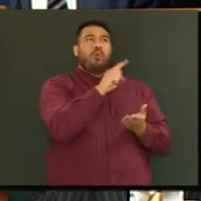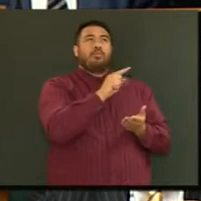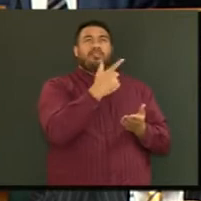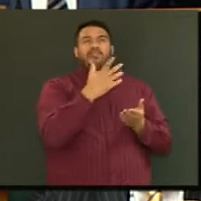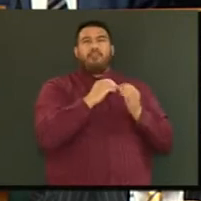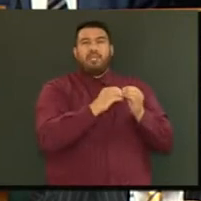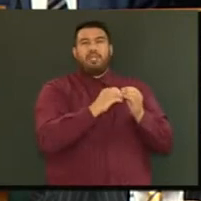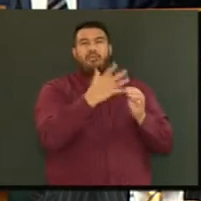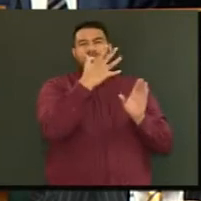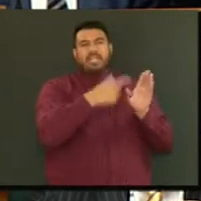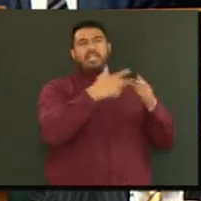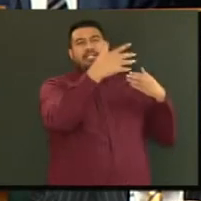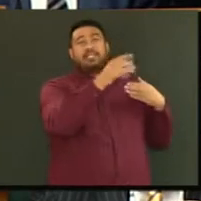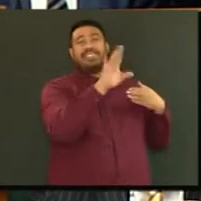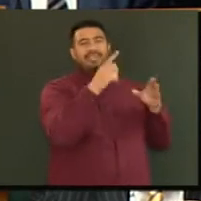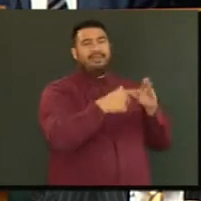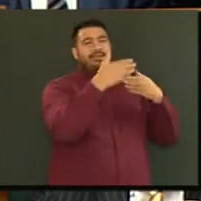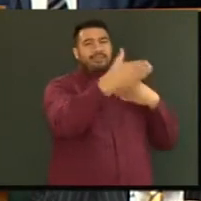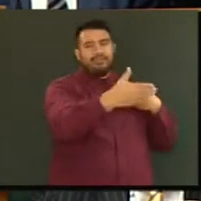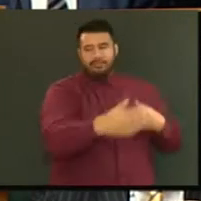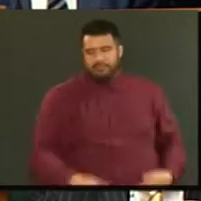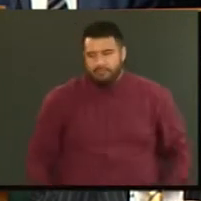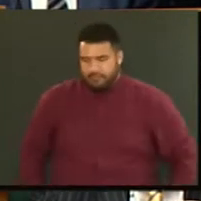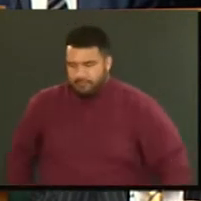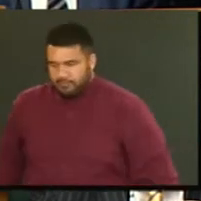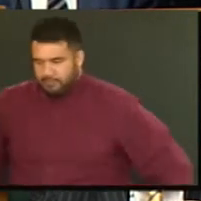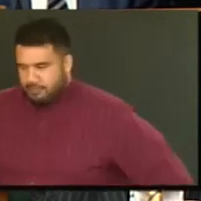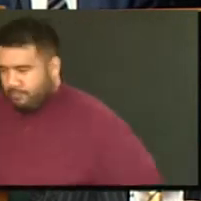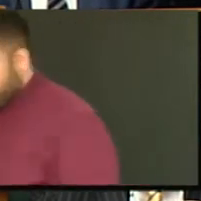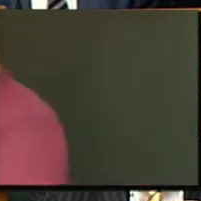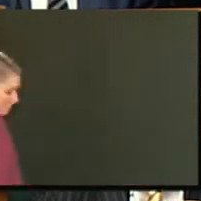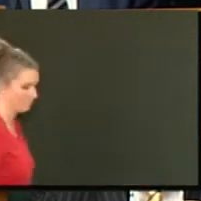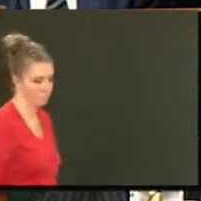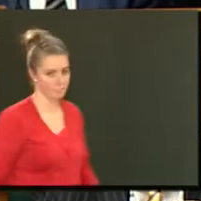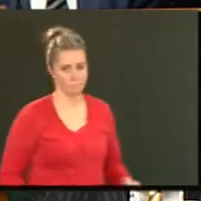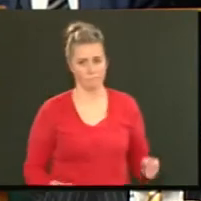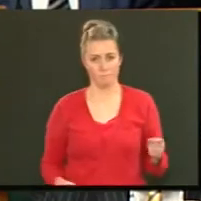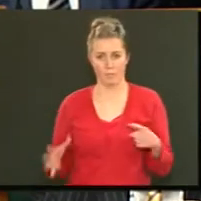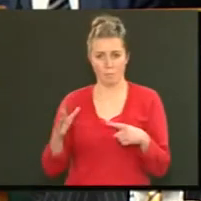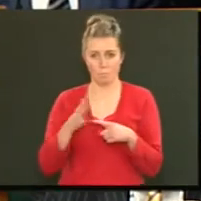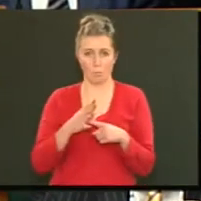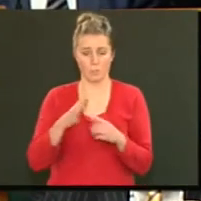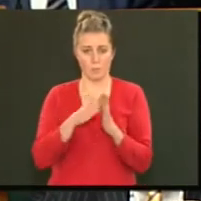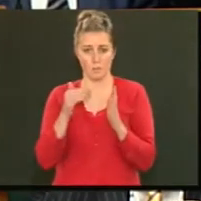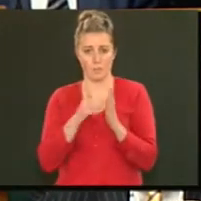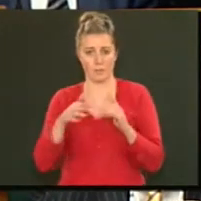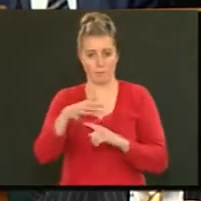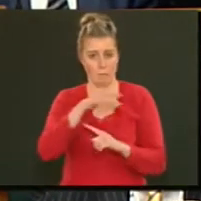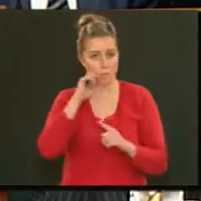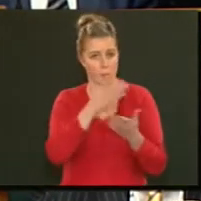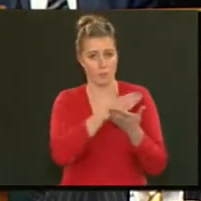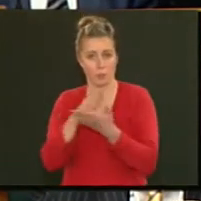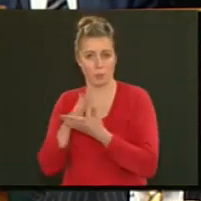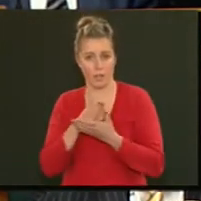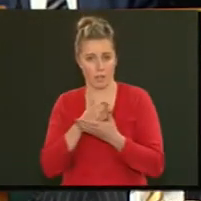years. Mr. Speaker, it is important that New Zealand families directly share the benefits of